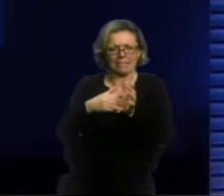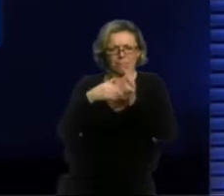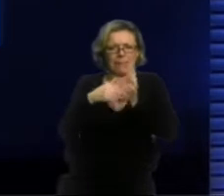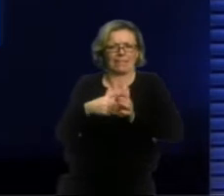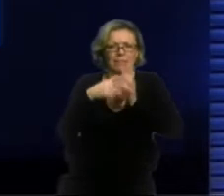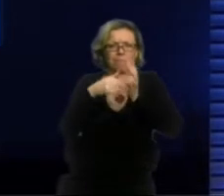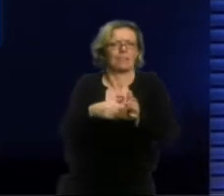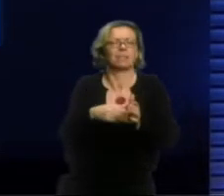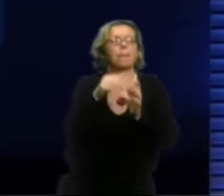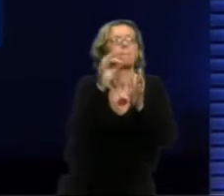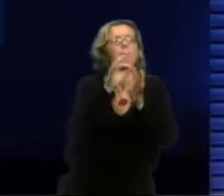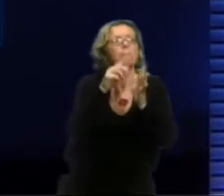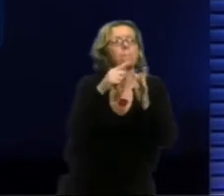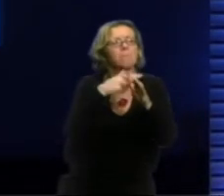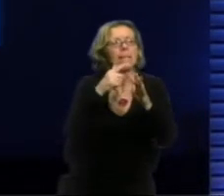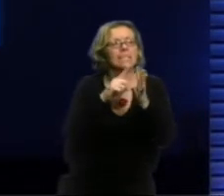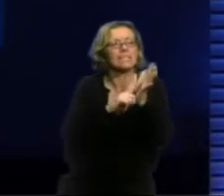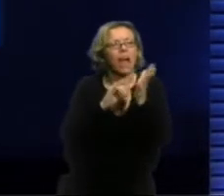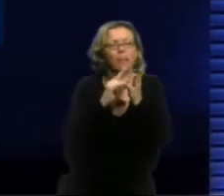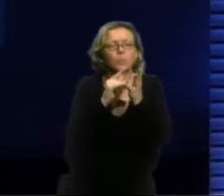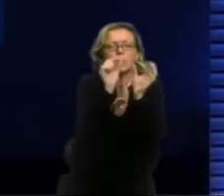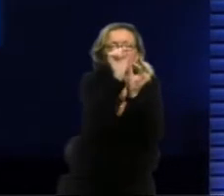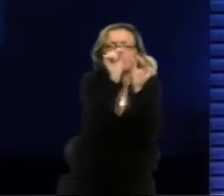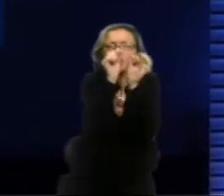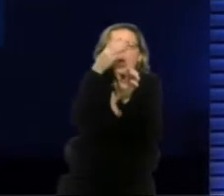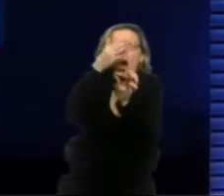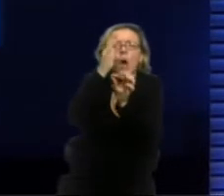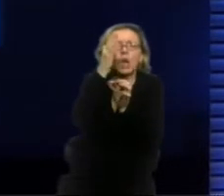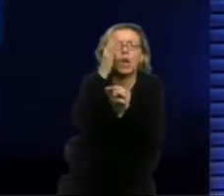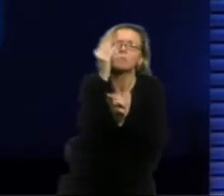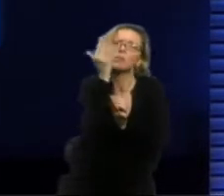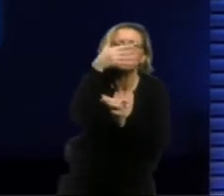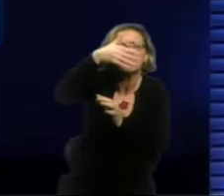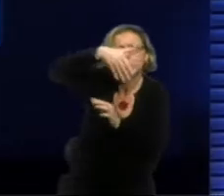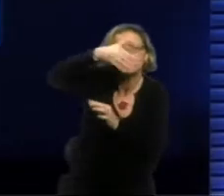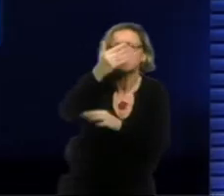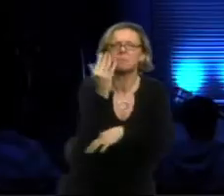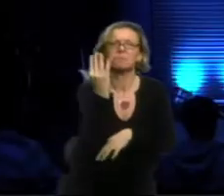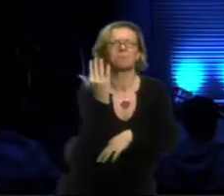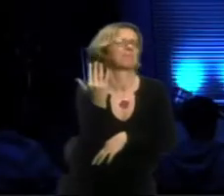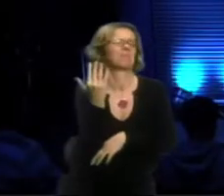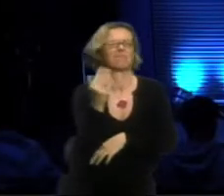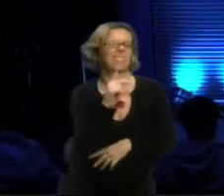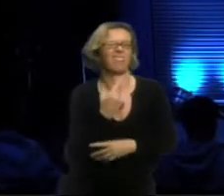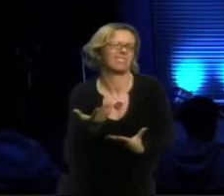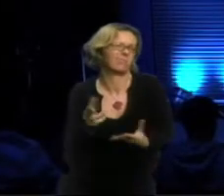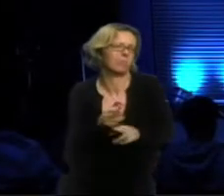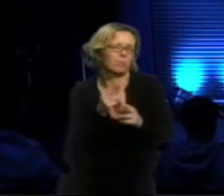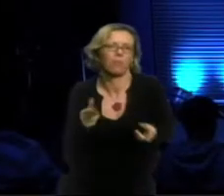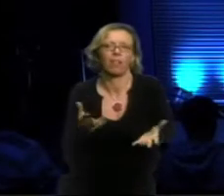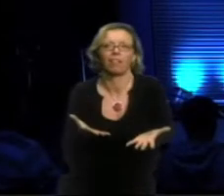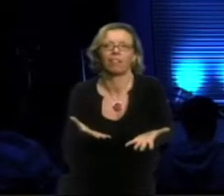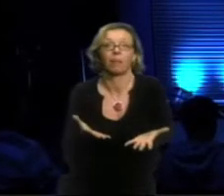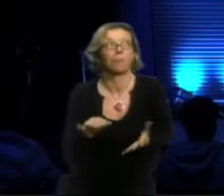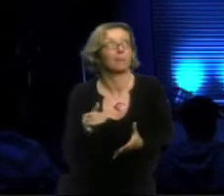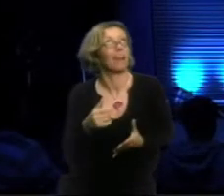which had a little couple of sheets of glass in front of it, and we were twisting them. Wouldn't work, would it? Or would it? maybe I've just